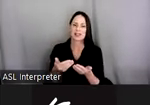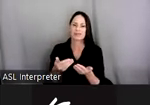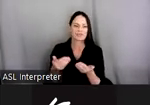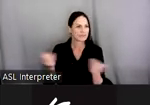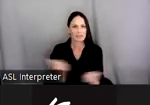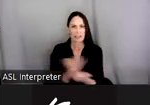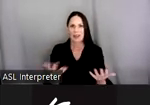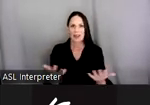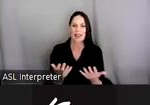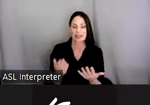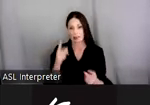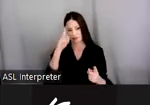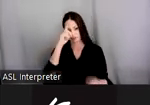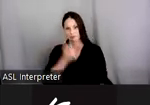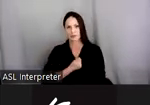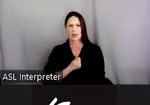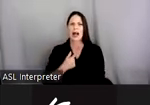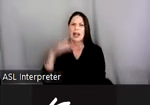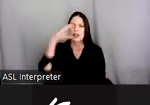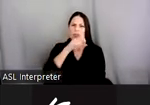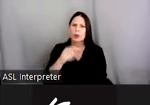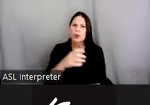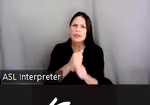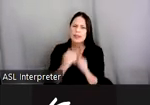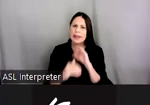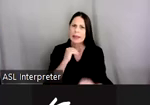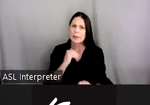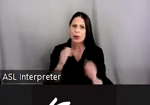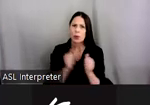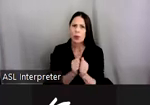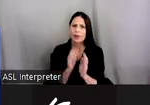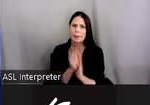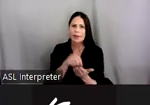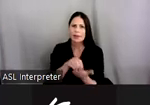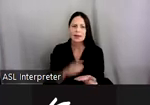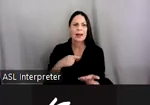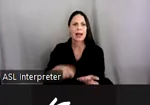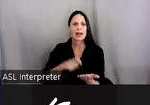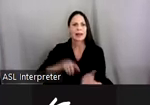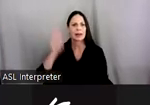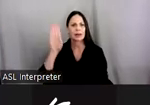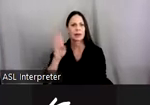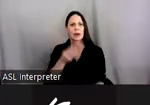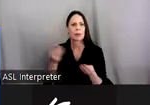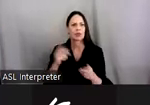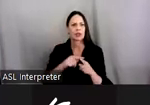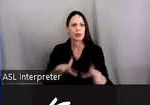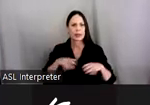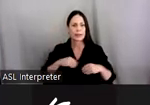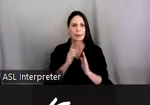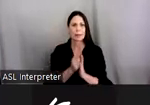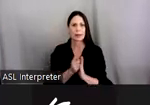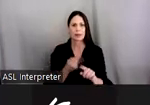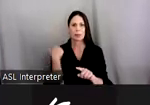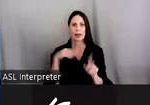I'm assuming everybody got the email with the minutes on it. So I need a motion to accept the minutes for the last meeting. I make a